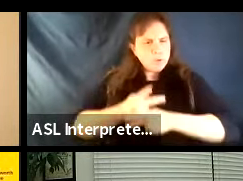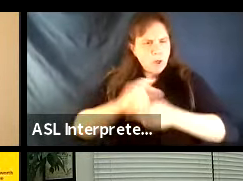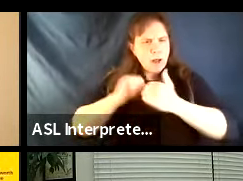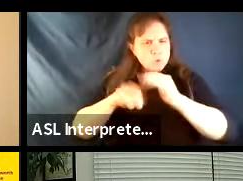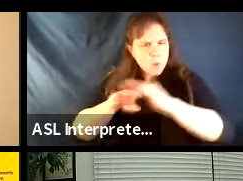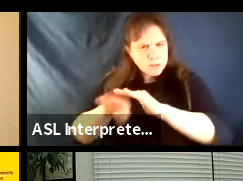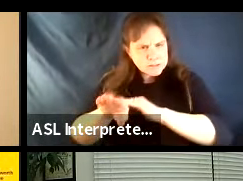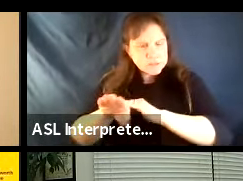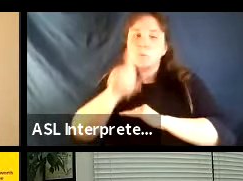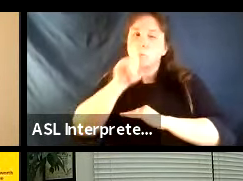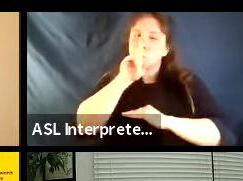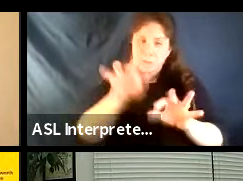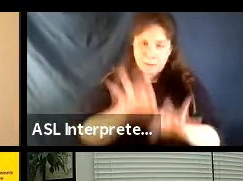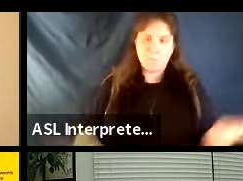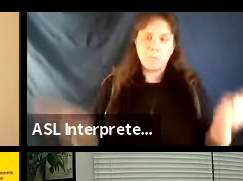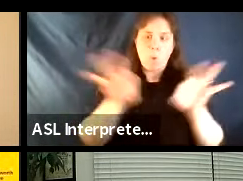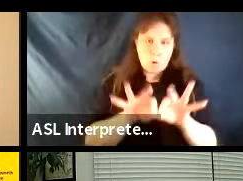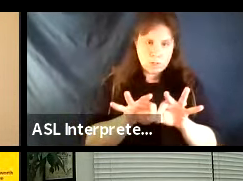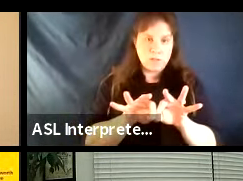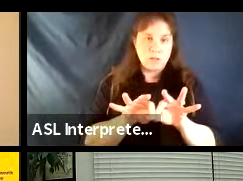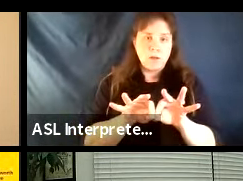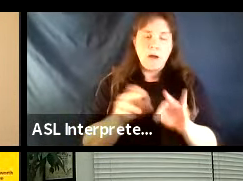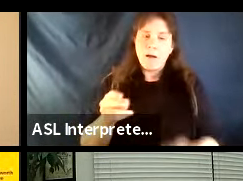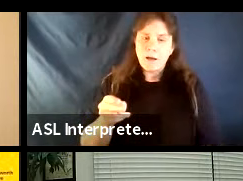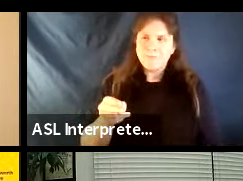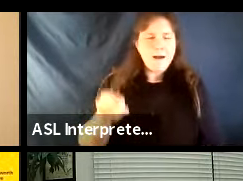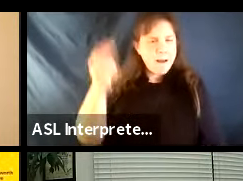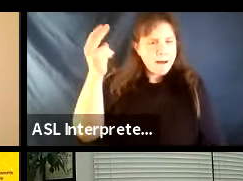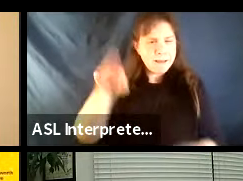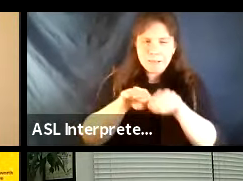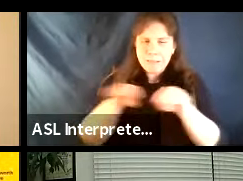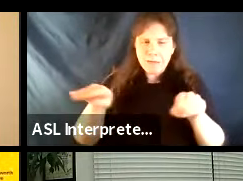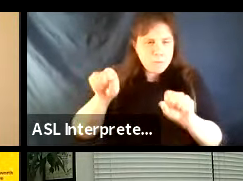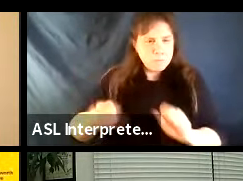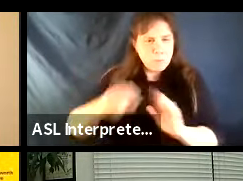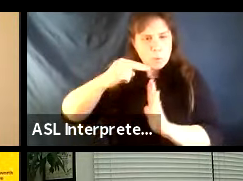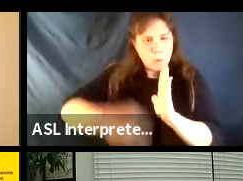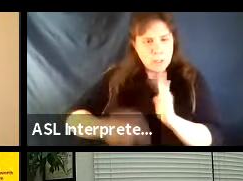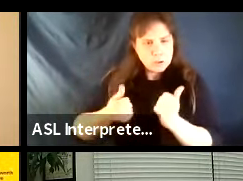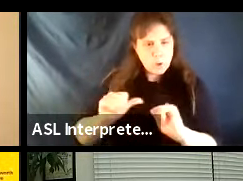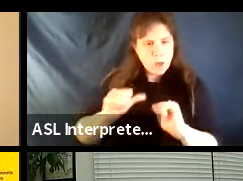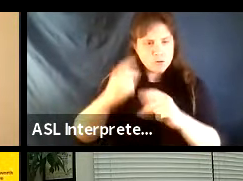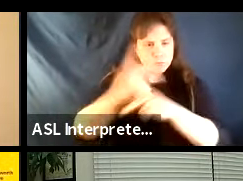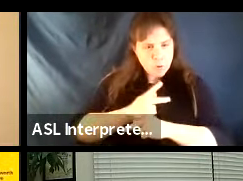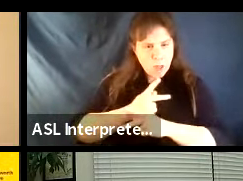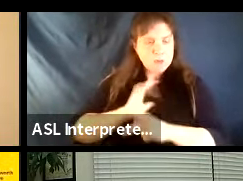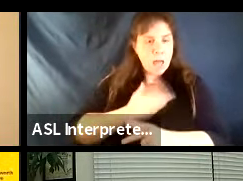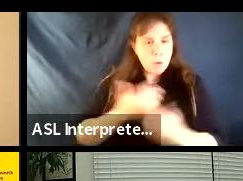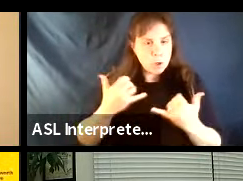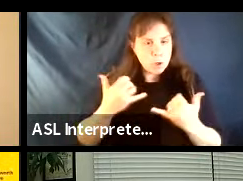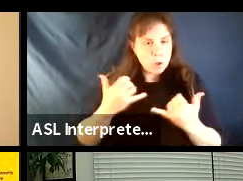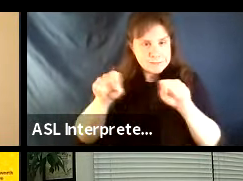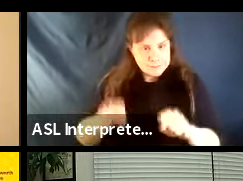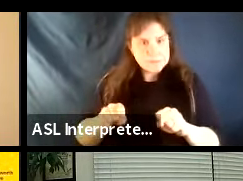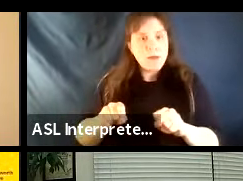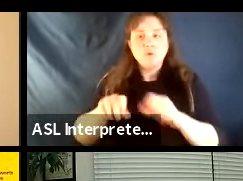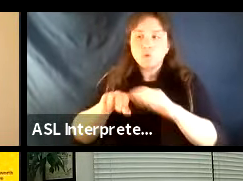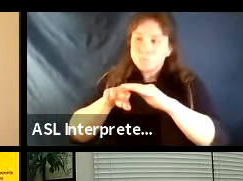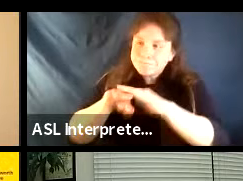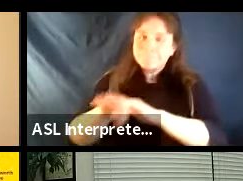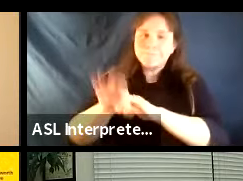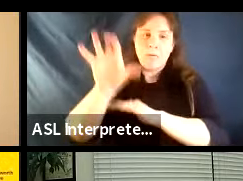takes such a high level of literacy to try to navigate through the current system to get to a vaccine, not to